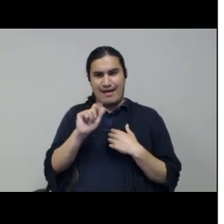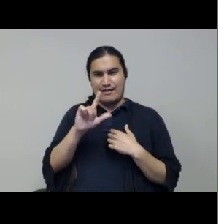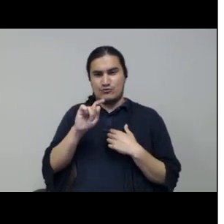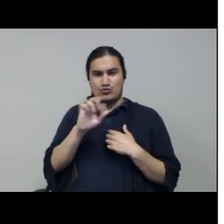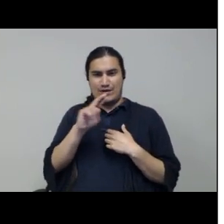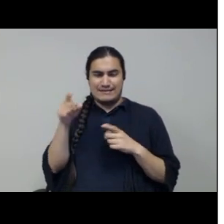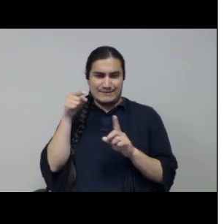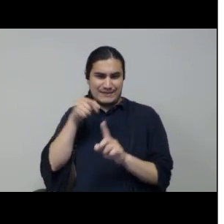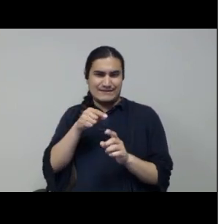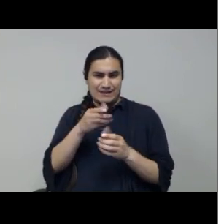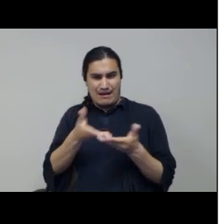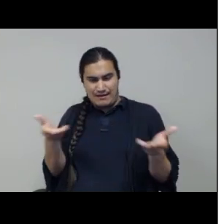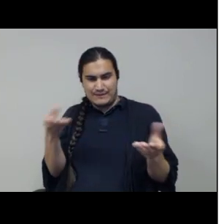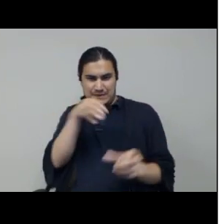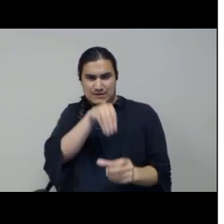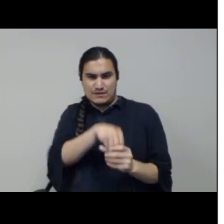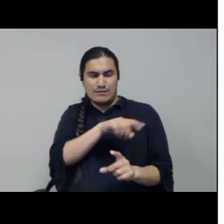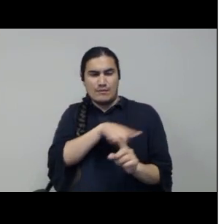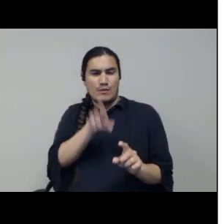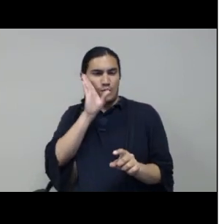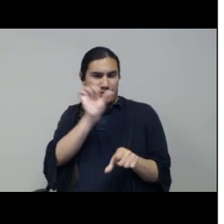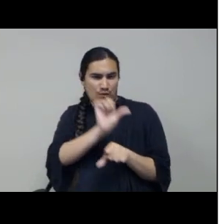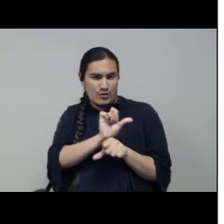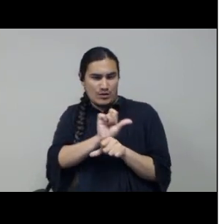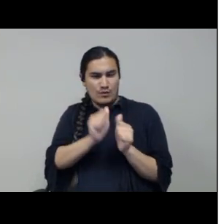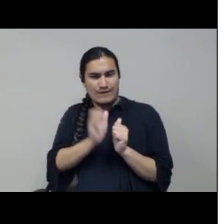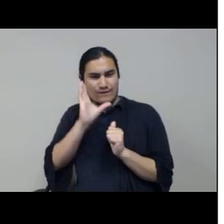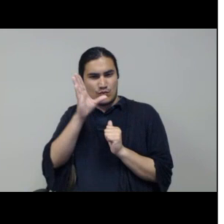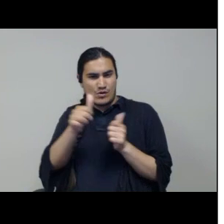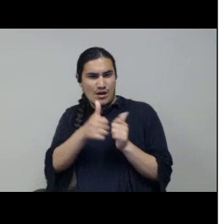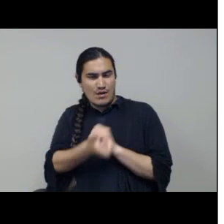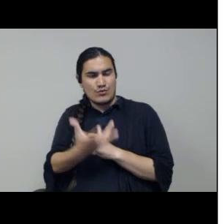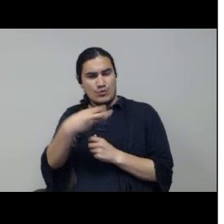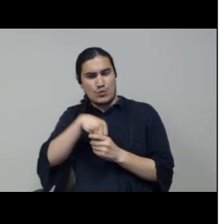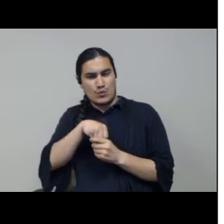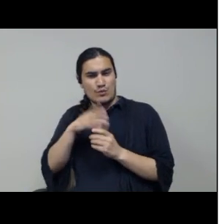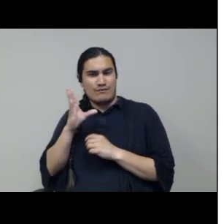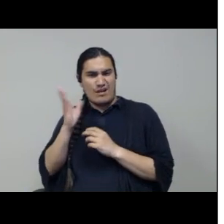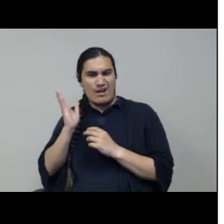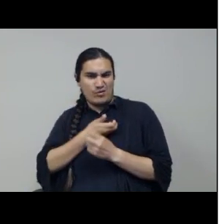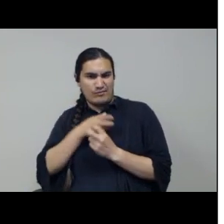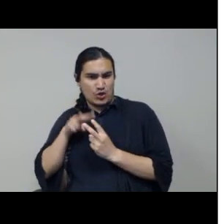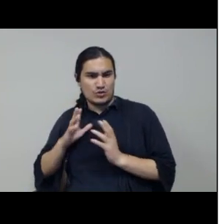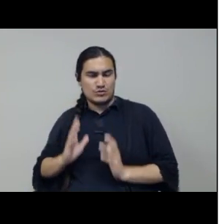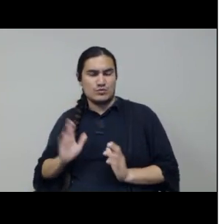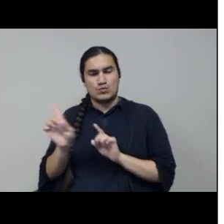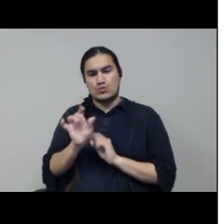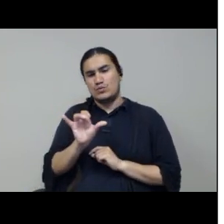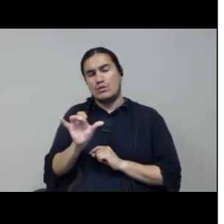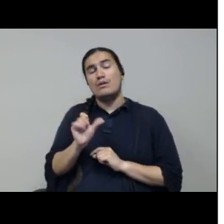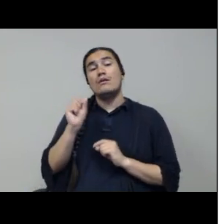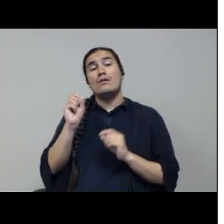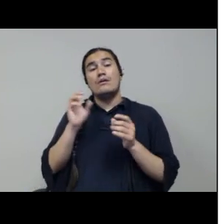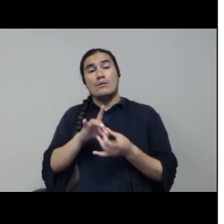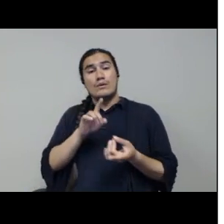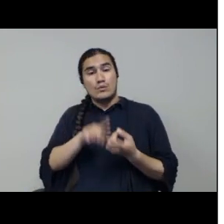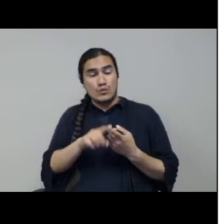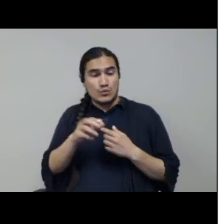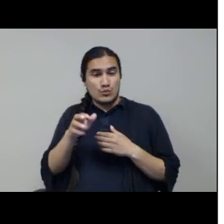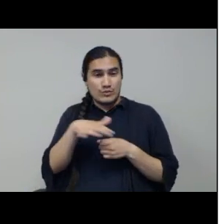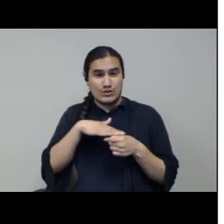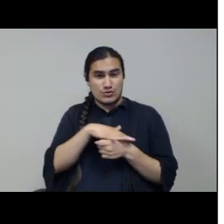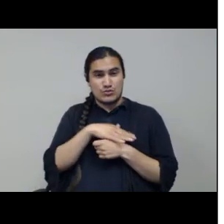items, but we will be working with future reporting on how to capture our partners. In regards to the regional